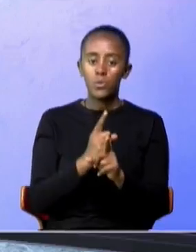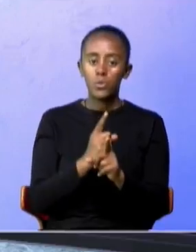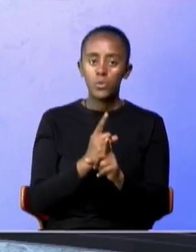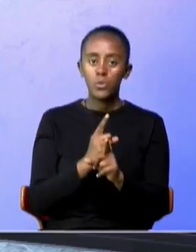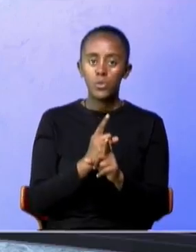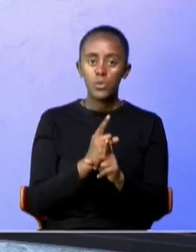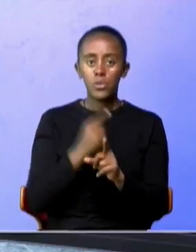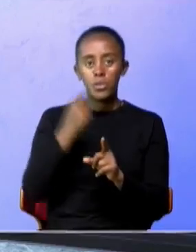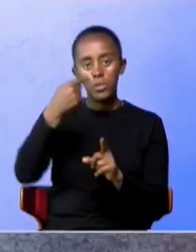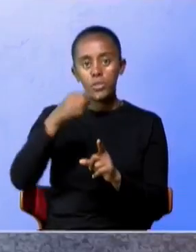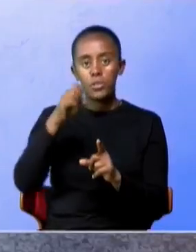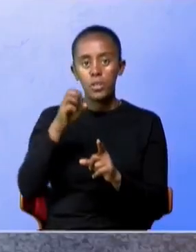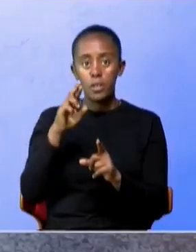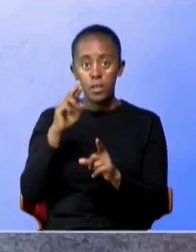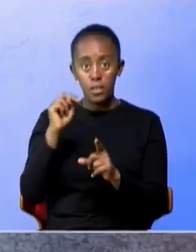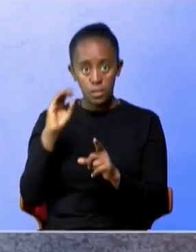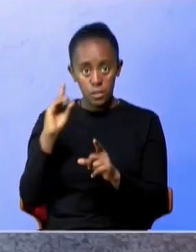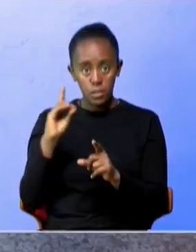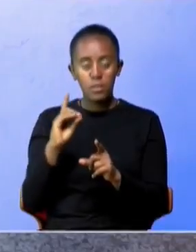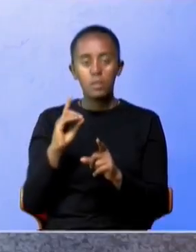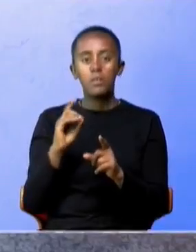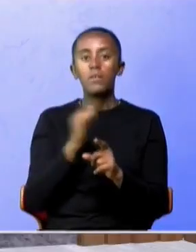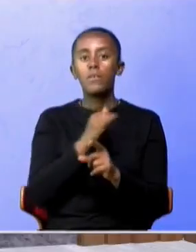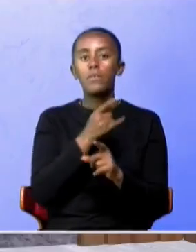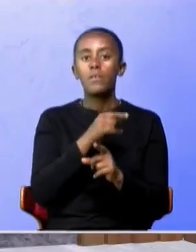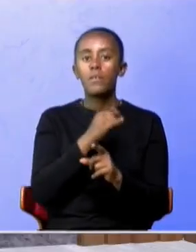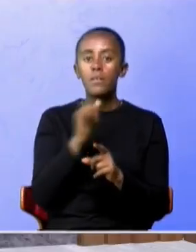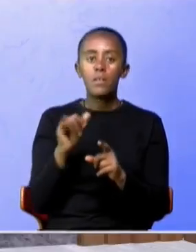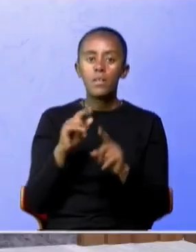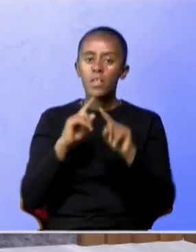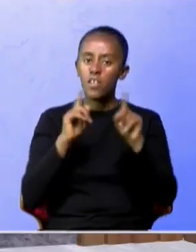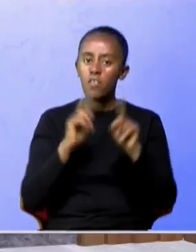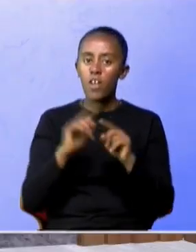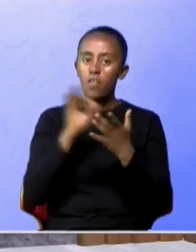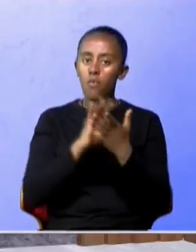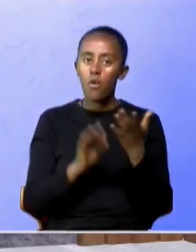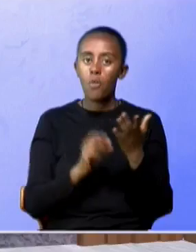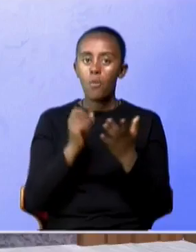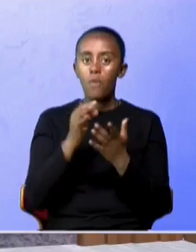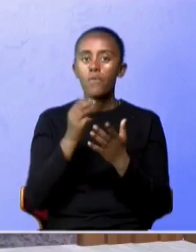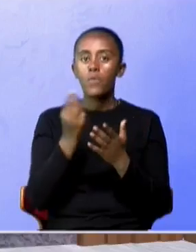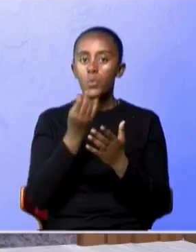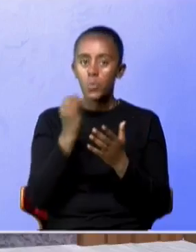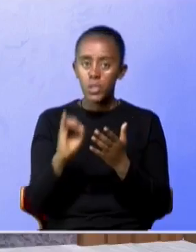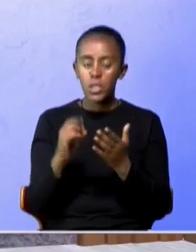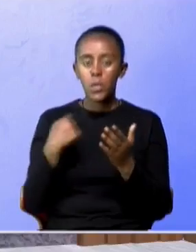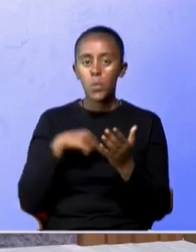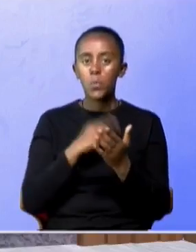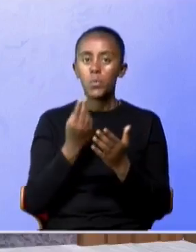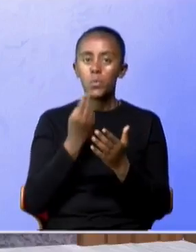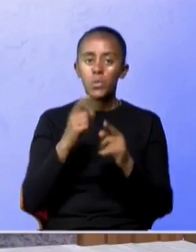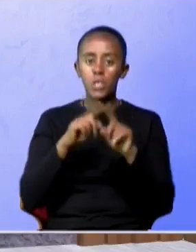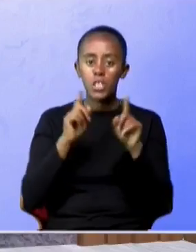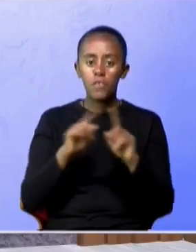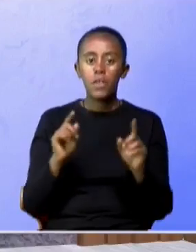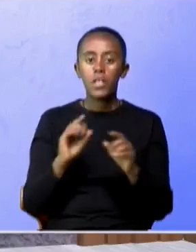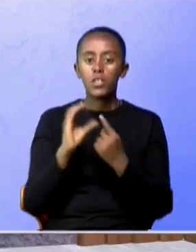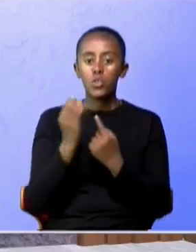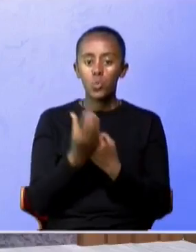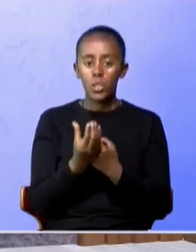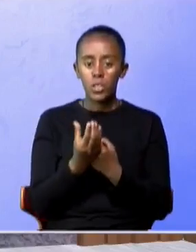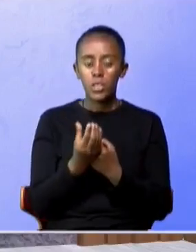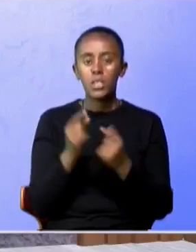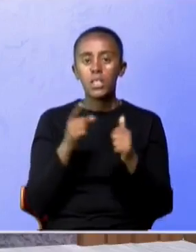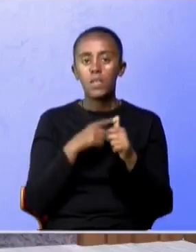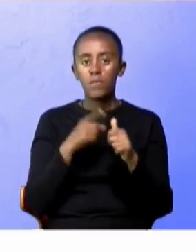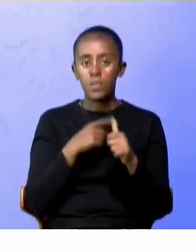gerunds, just like infinitives, they have different forms of using them, or we use them in different situations. The